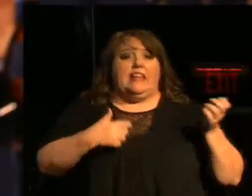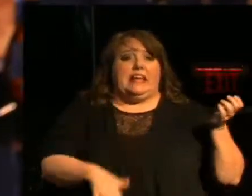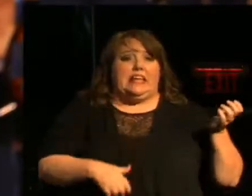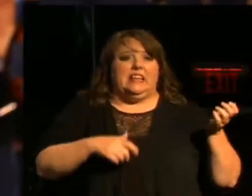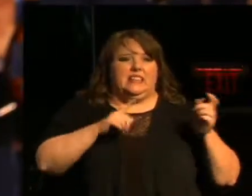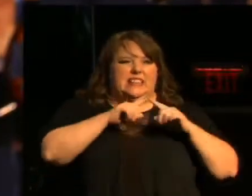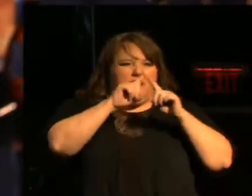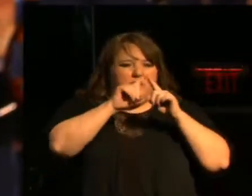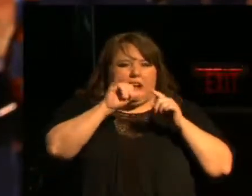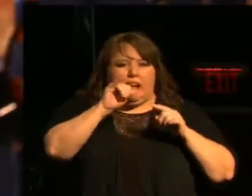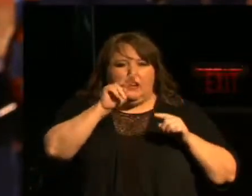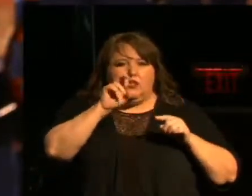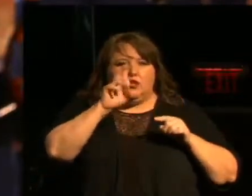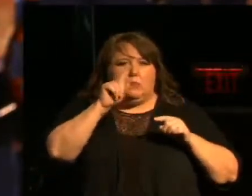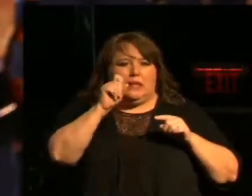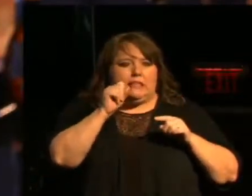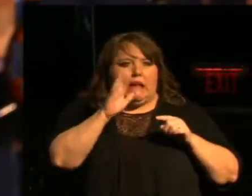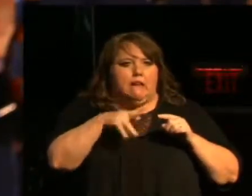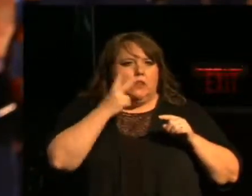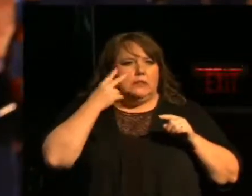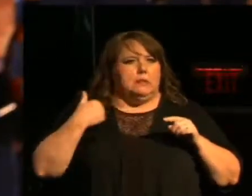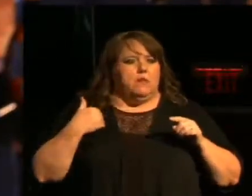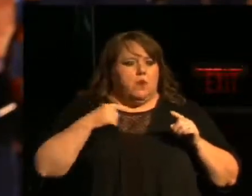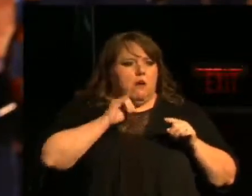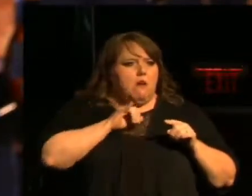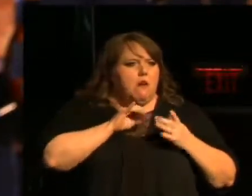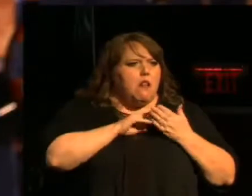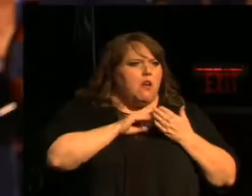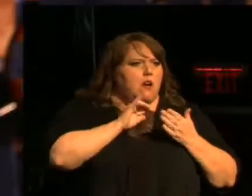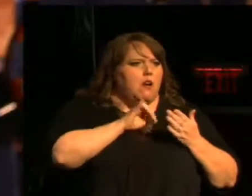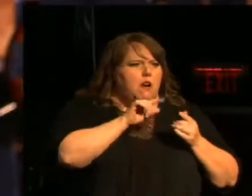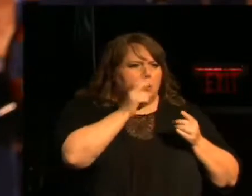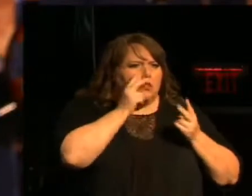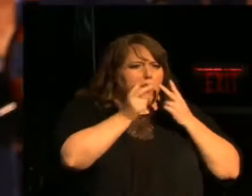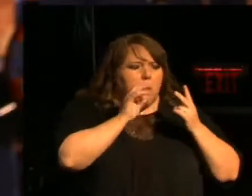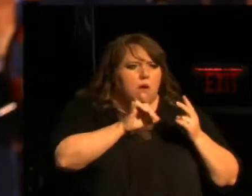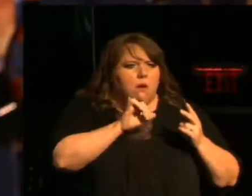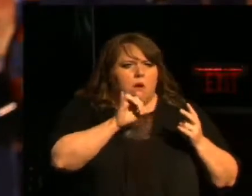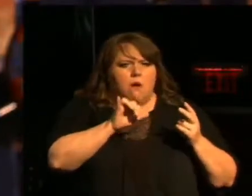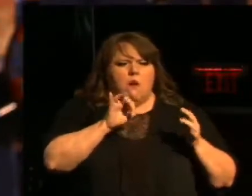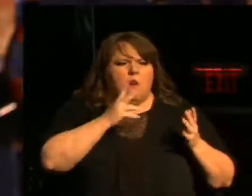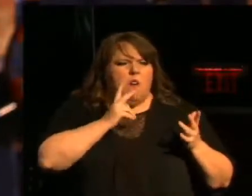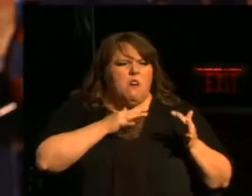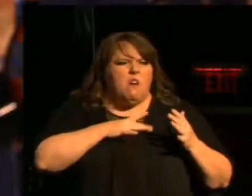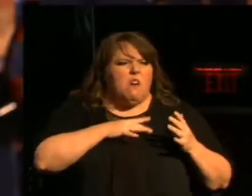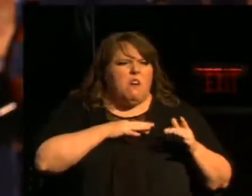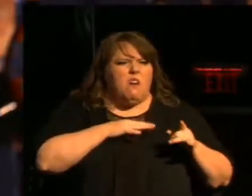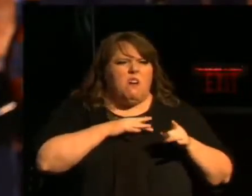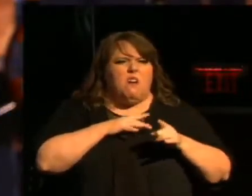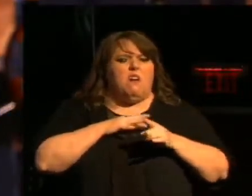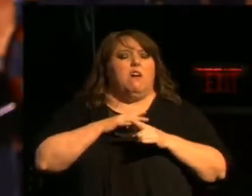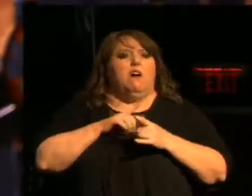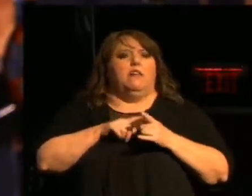Texas, music, and a jam session. Now stay with me for just a minute,